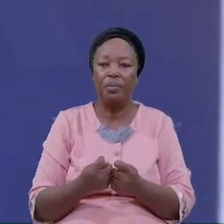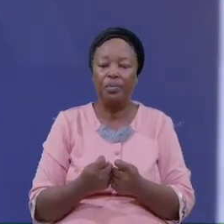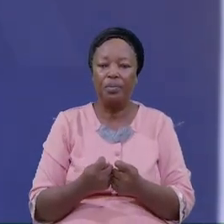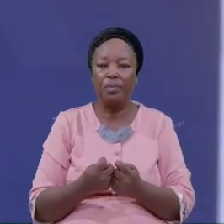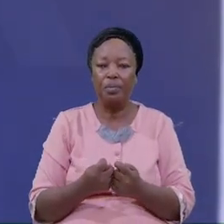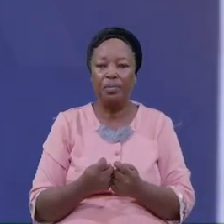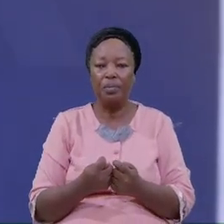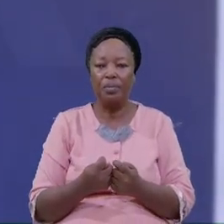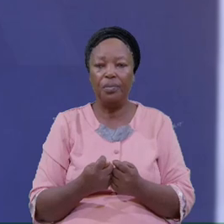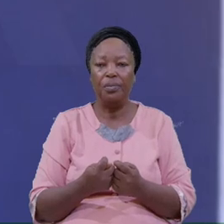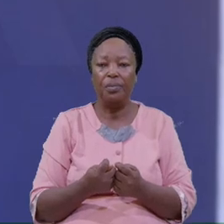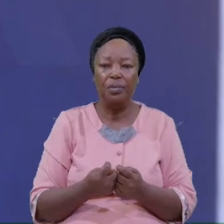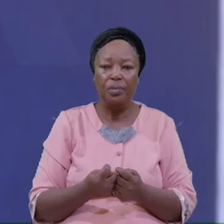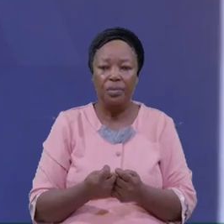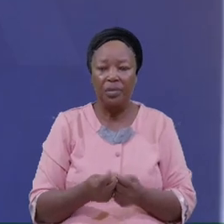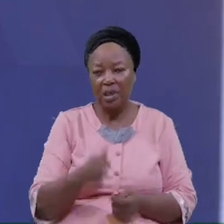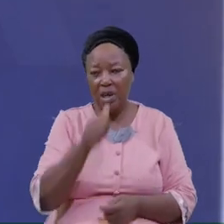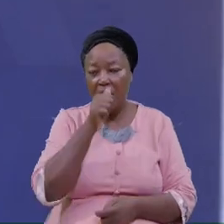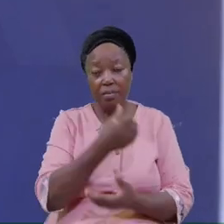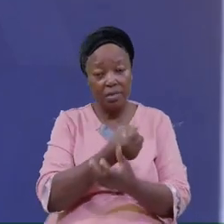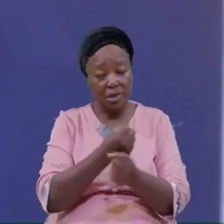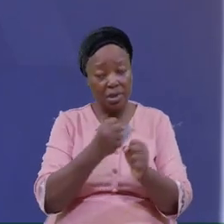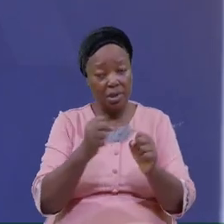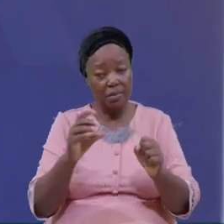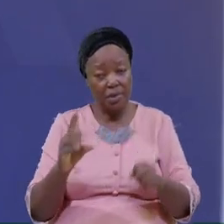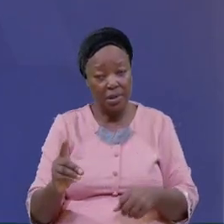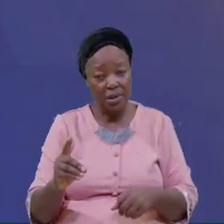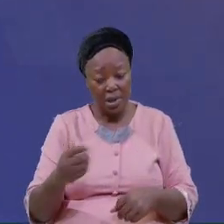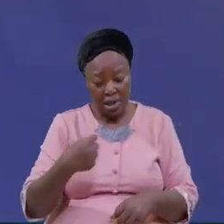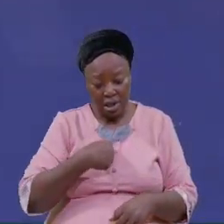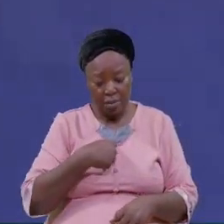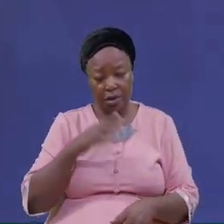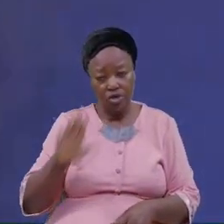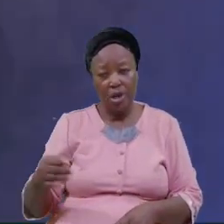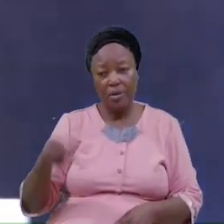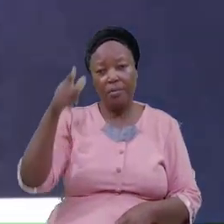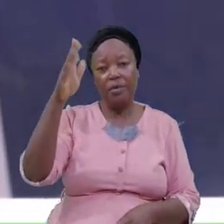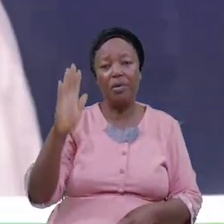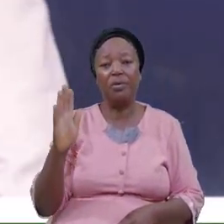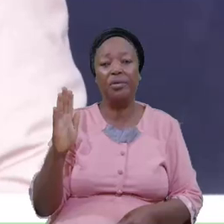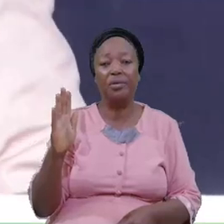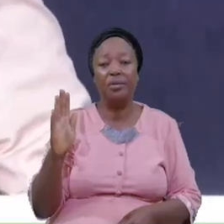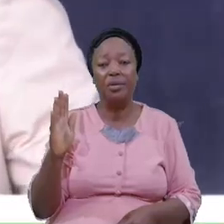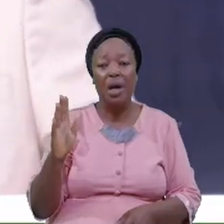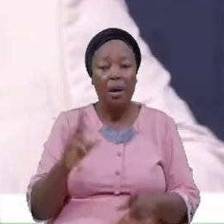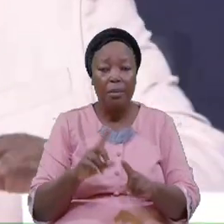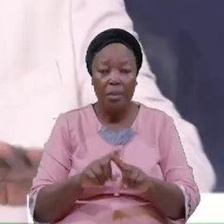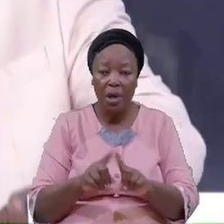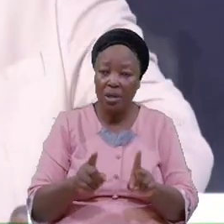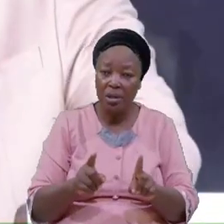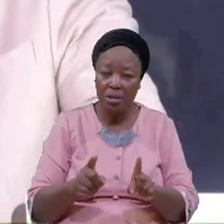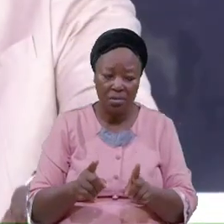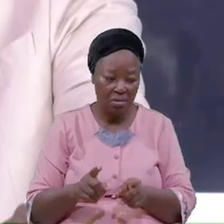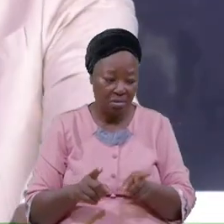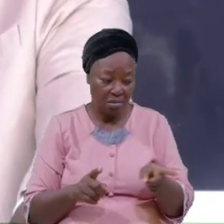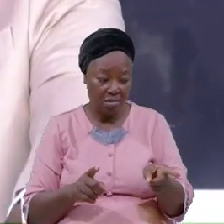I'm saved. Je suis sauvé. I'm a child of God. Je suis enfant de Dieu. But look at them. That church